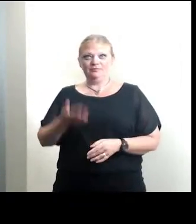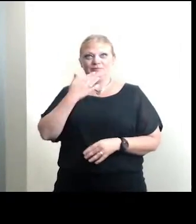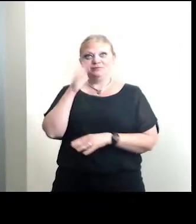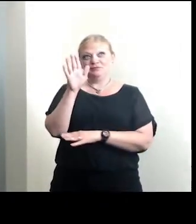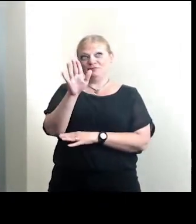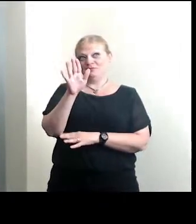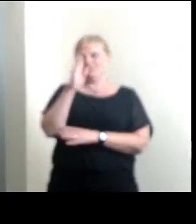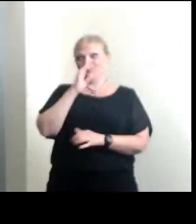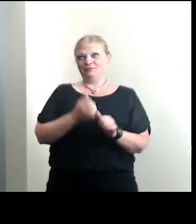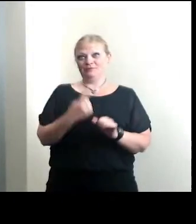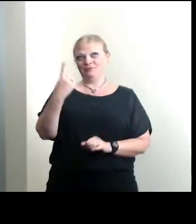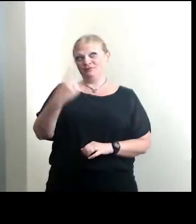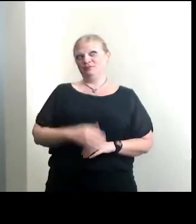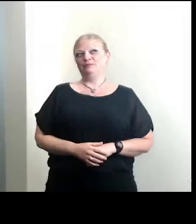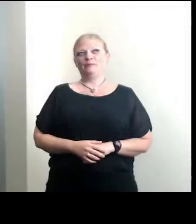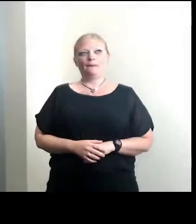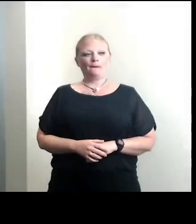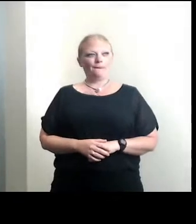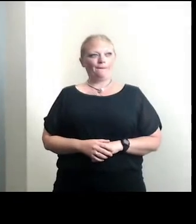Good afternoon, everyone.